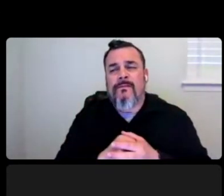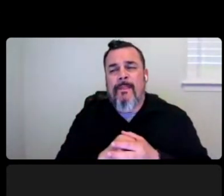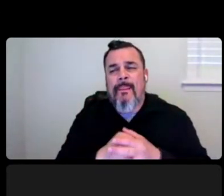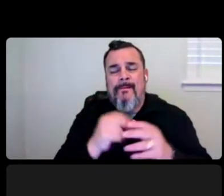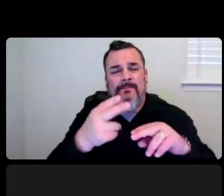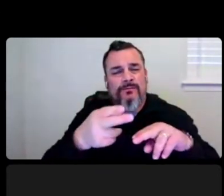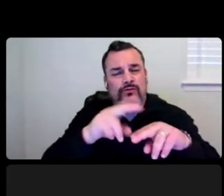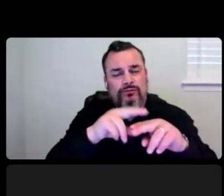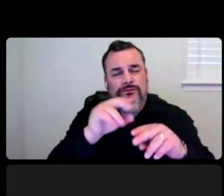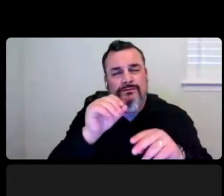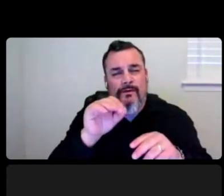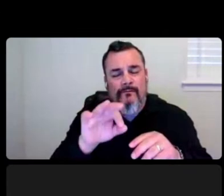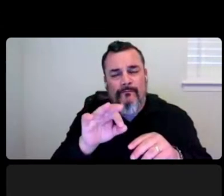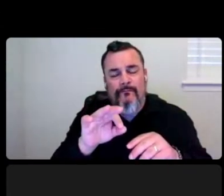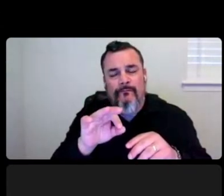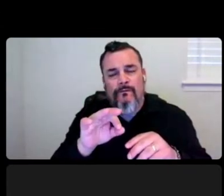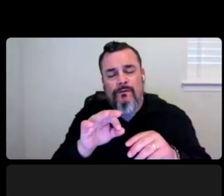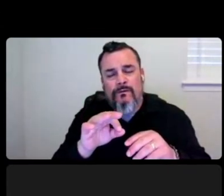increase of